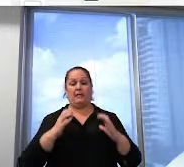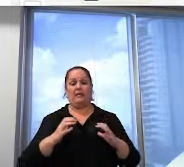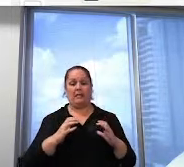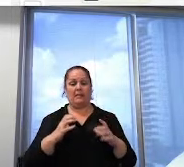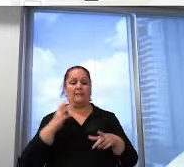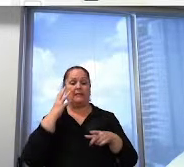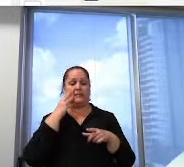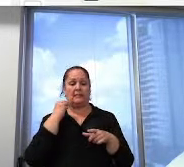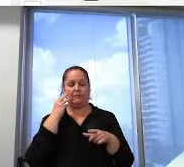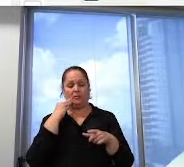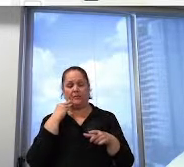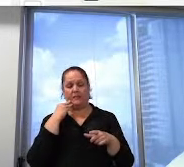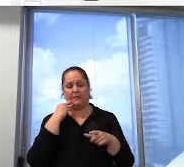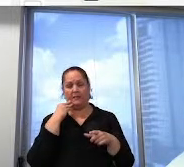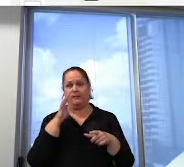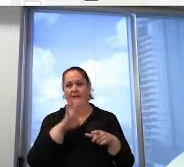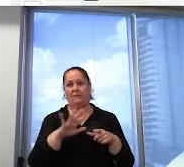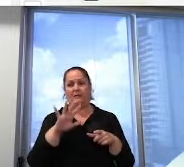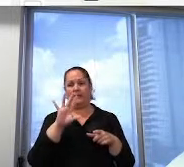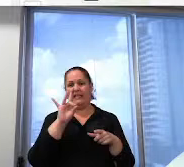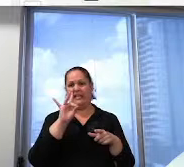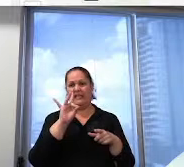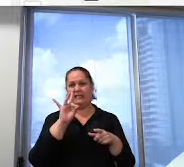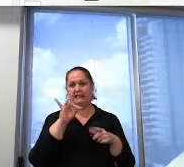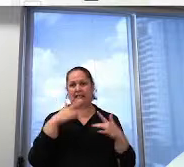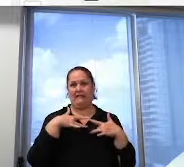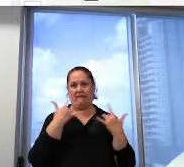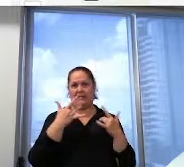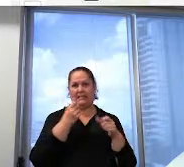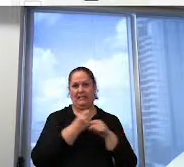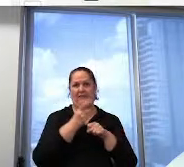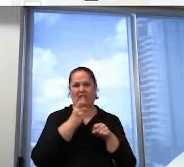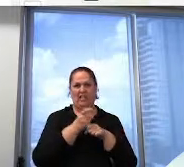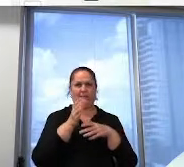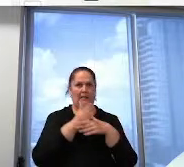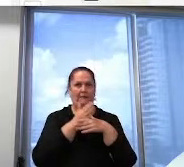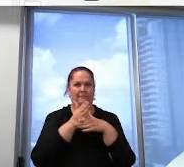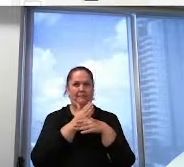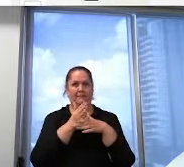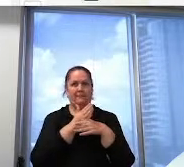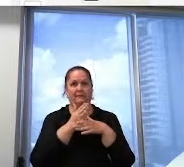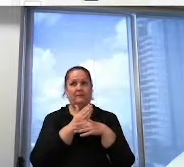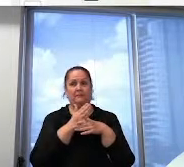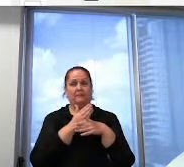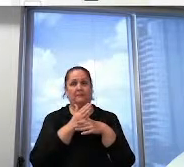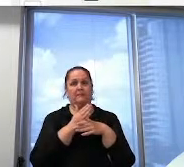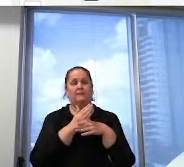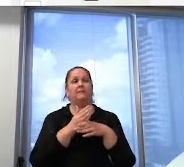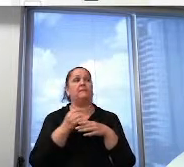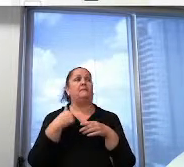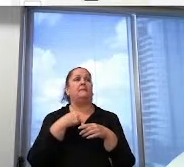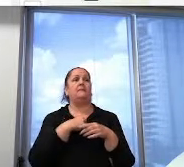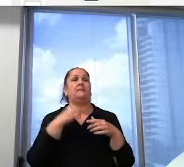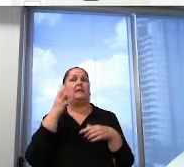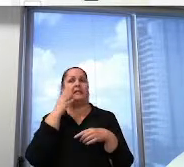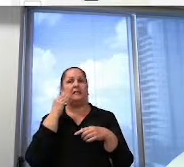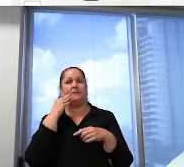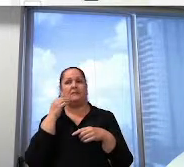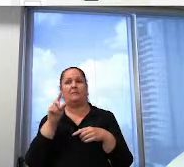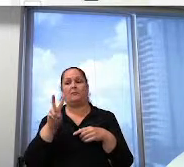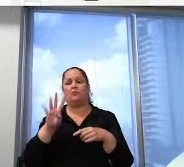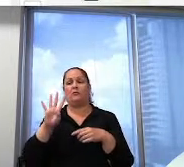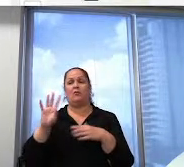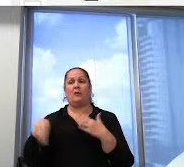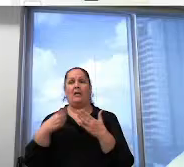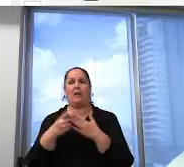Currently, our customers are experiencing around 8 events per year in average. They are experiencing